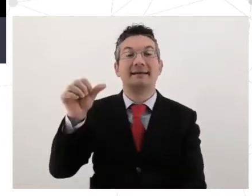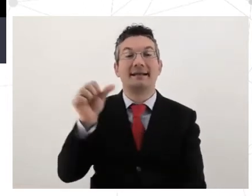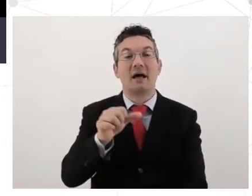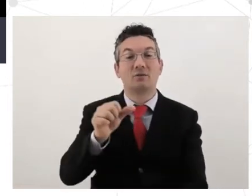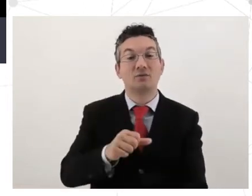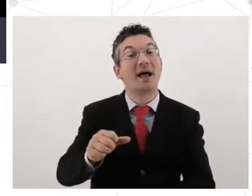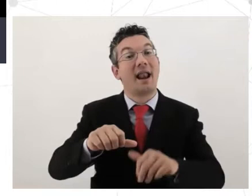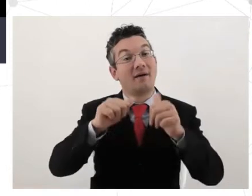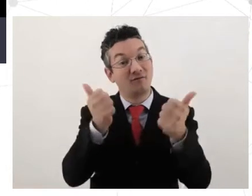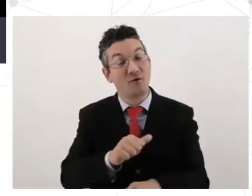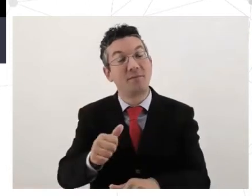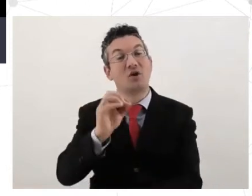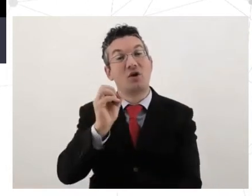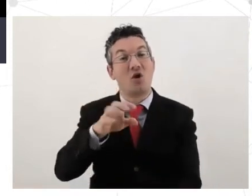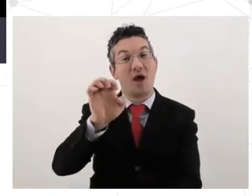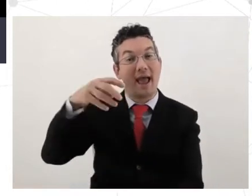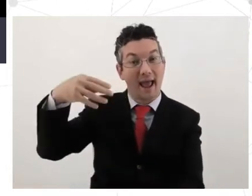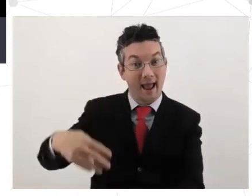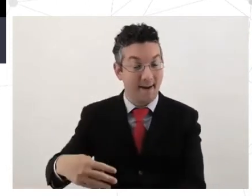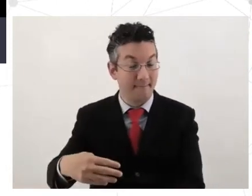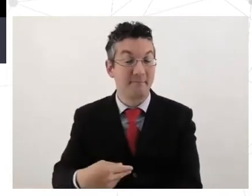feature of Soundscape.